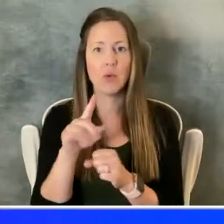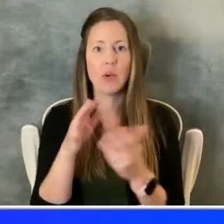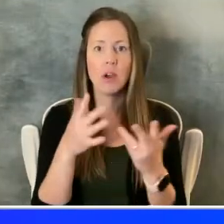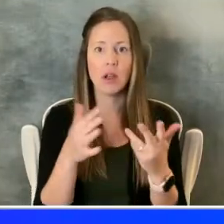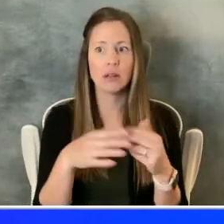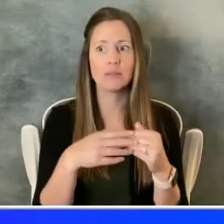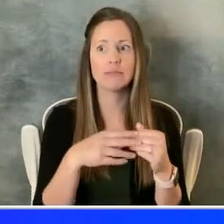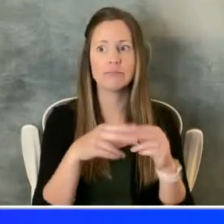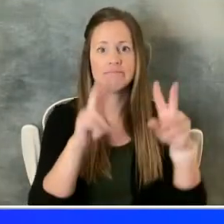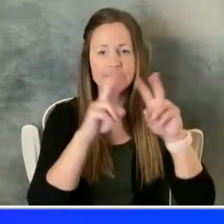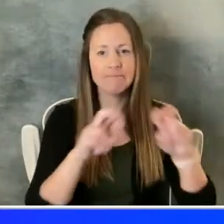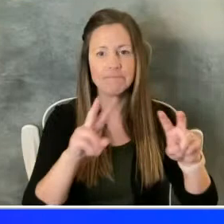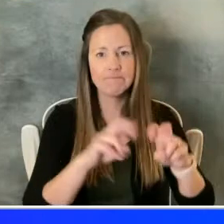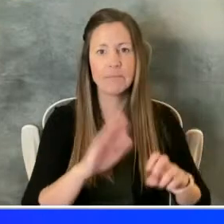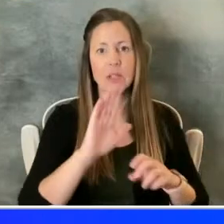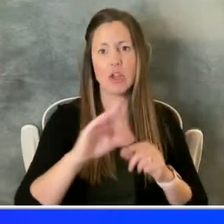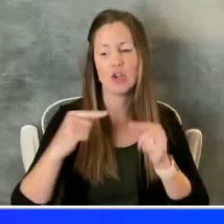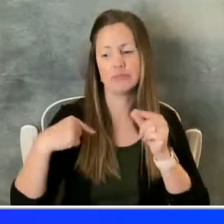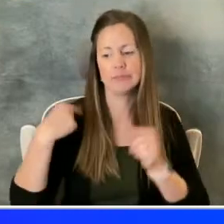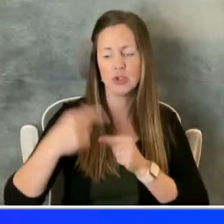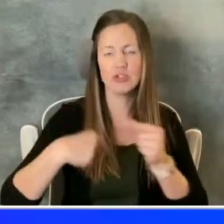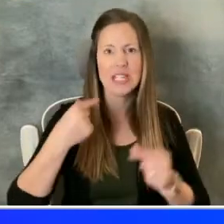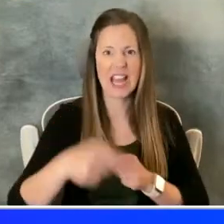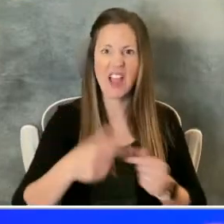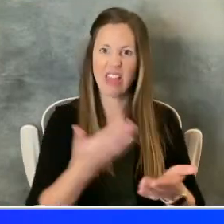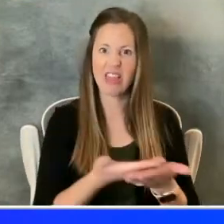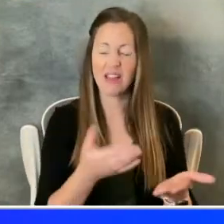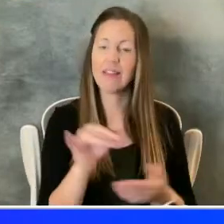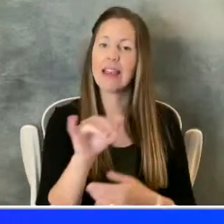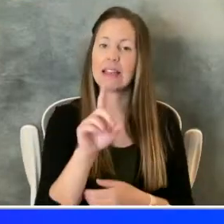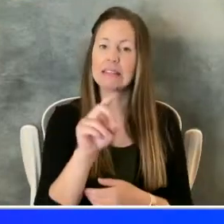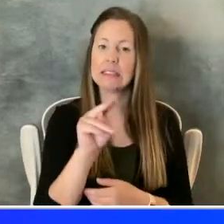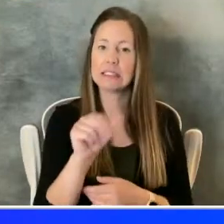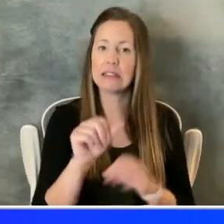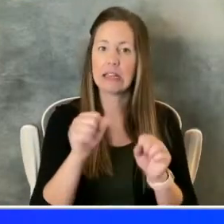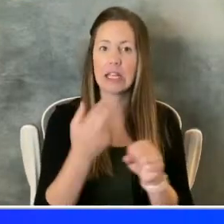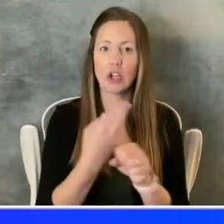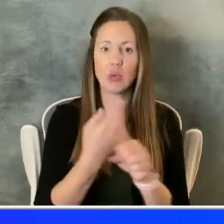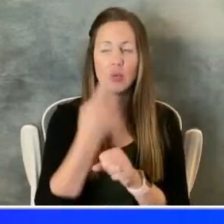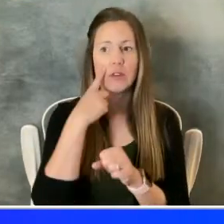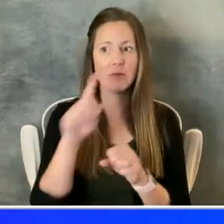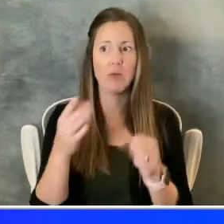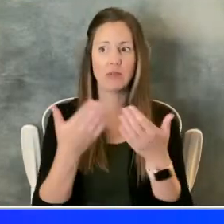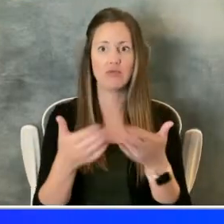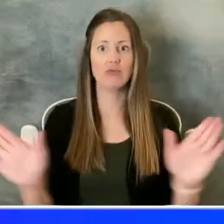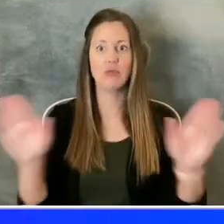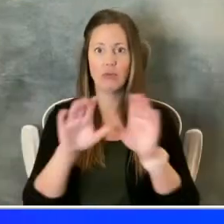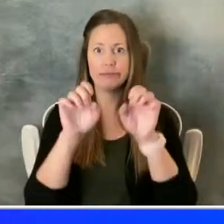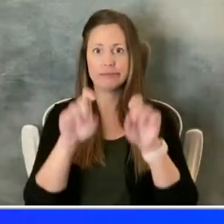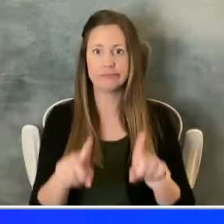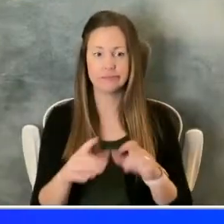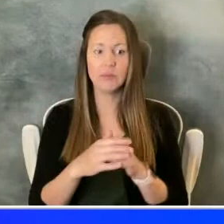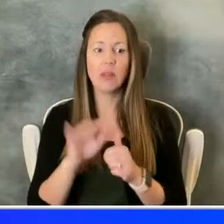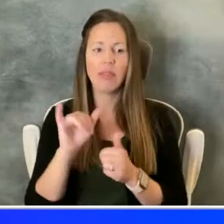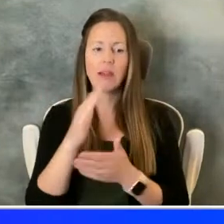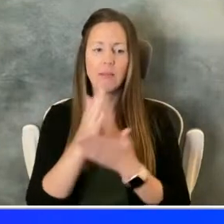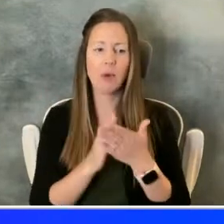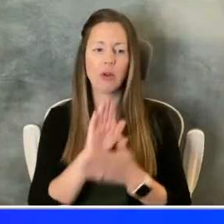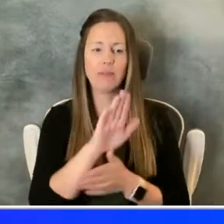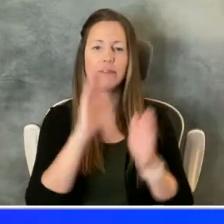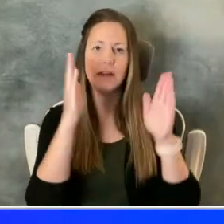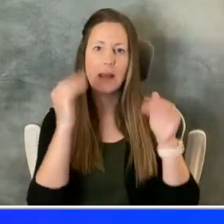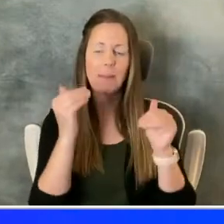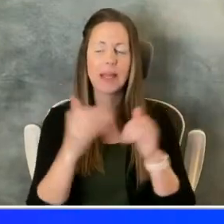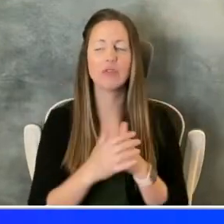materials, so that DNA can be used for genome sequencing. So that's part of the expectation. Individuals will